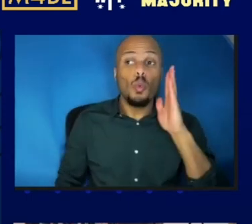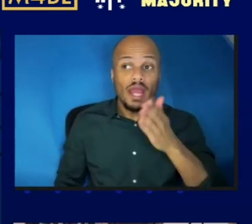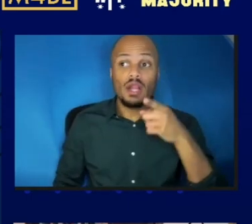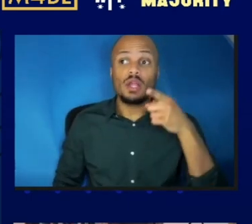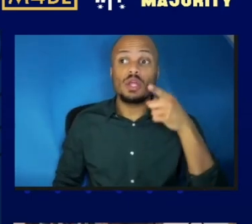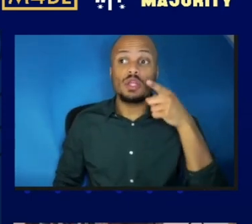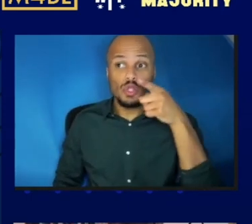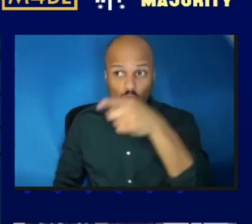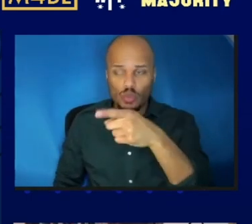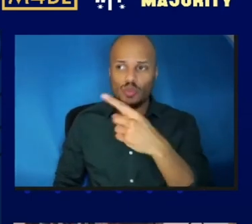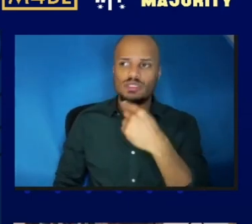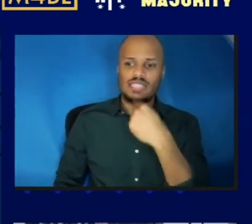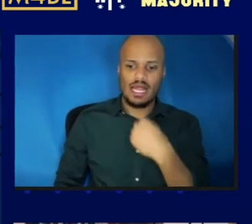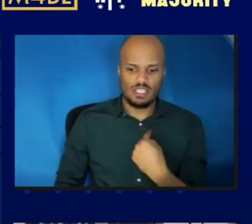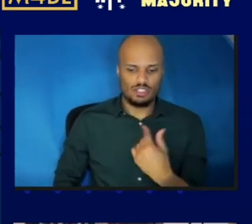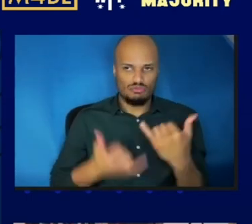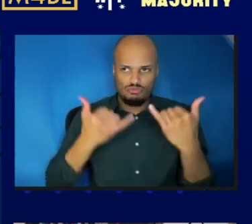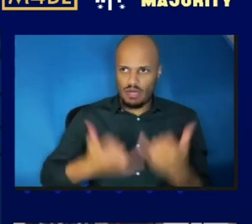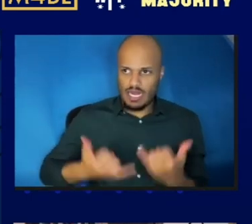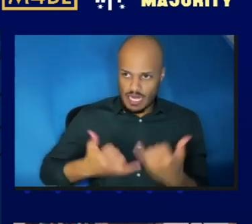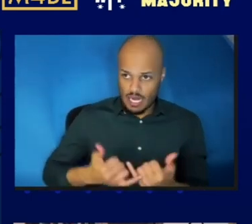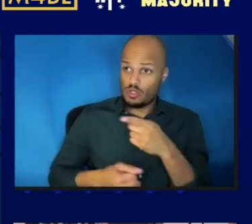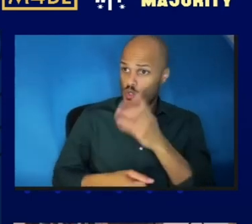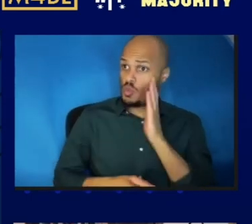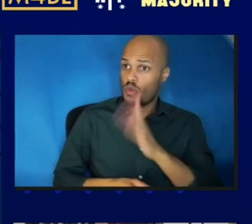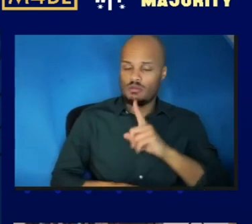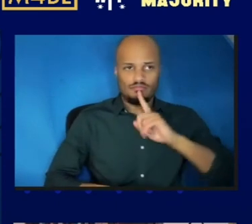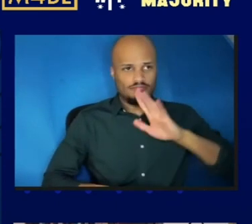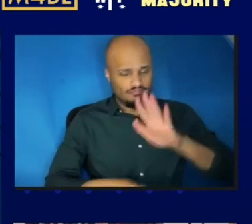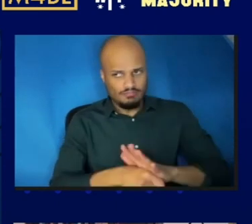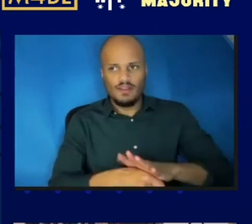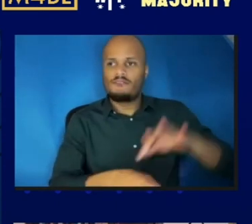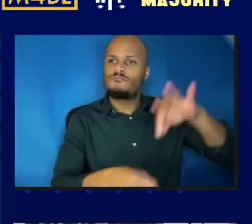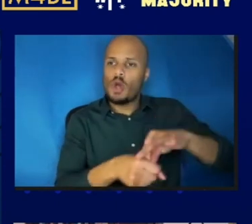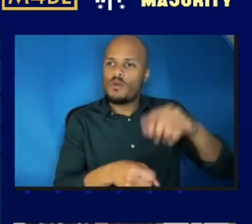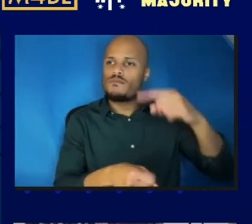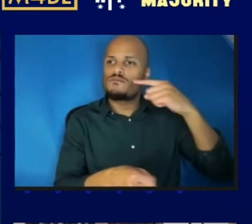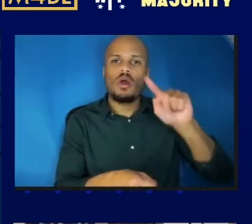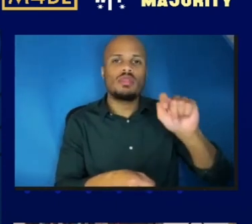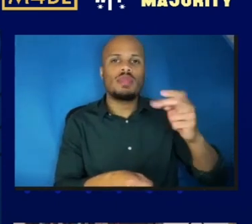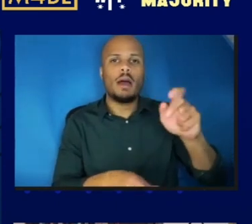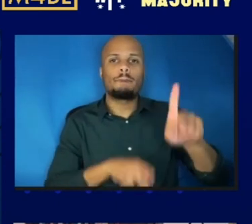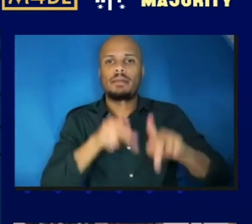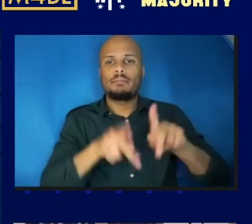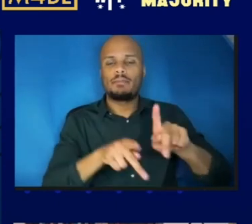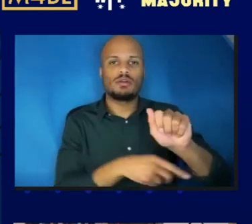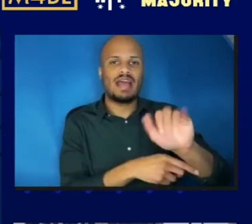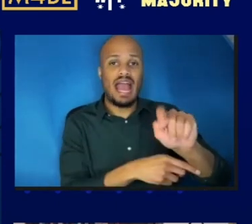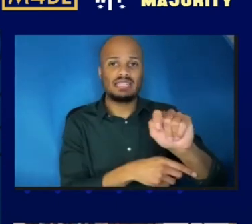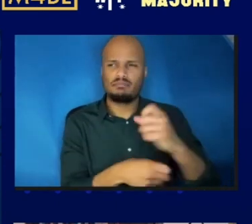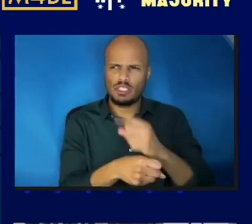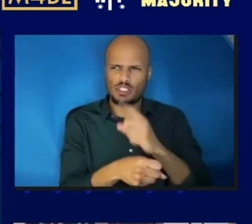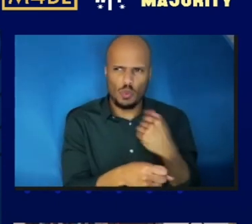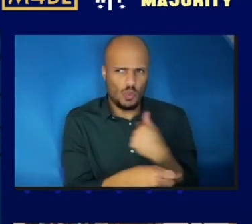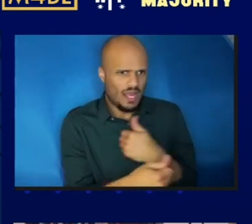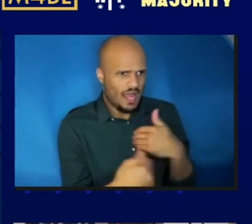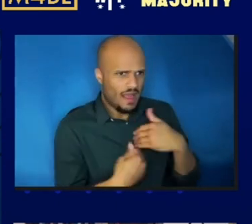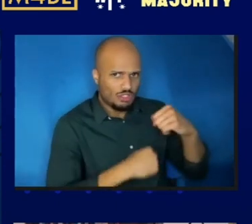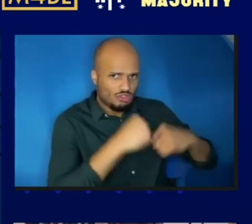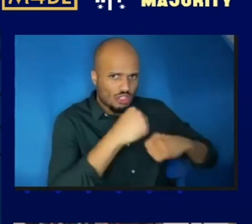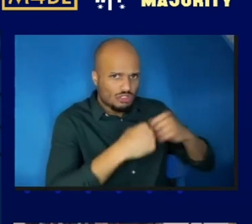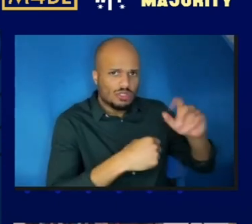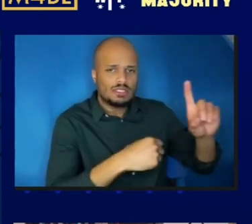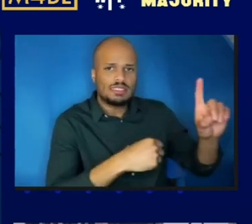Will you tell us right now that you will affirmatively be voting for the People's Act to make sure that we have structural democracy